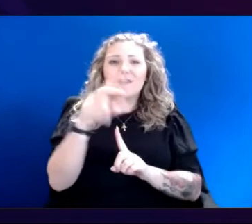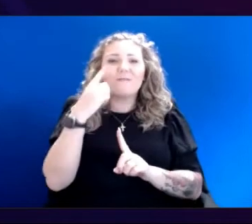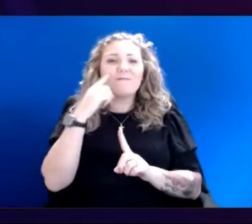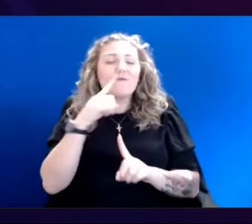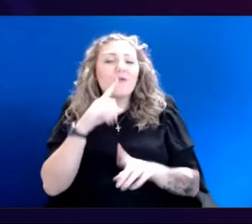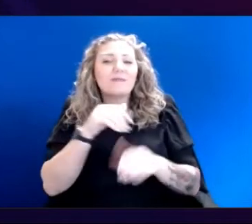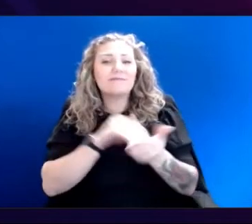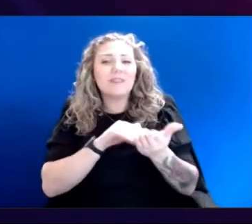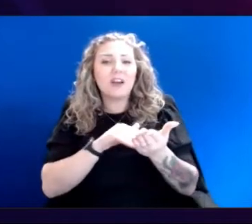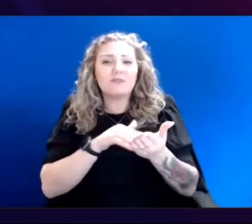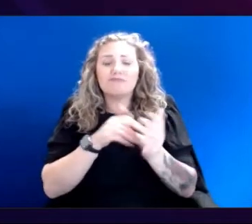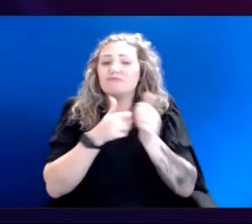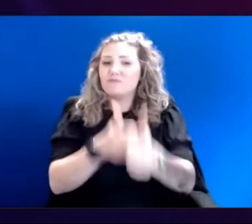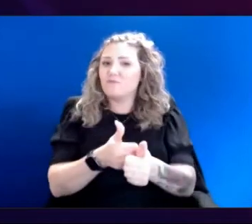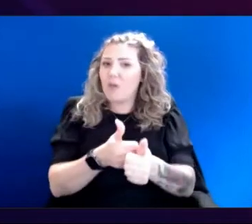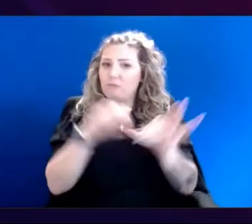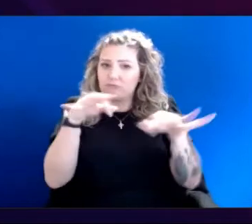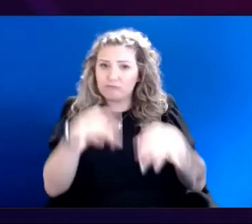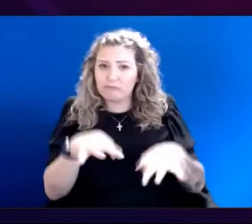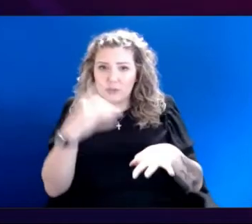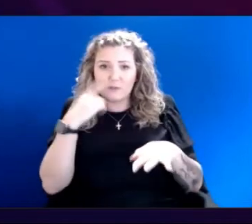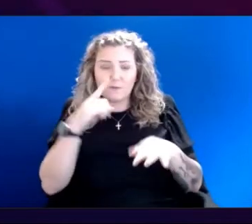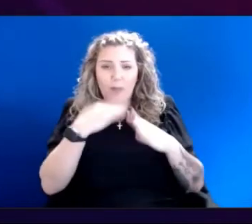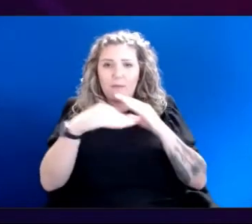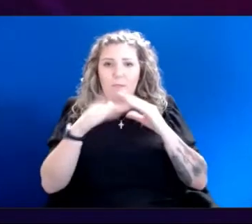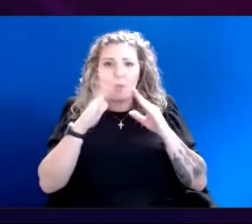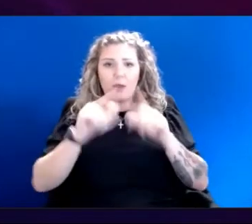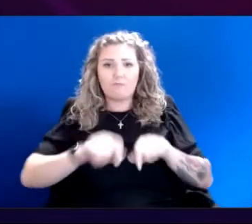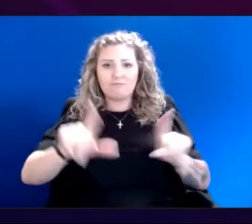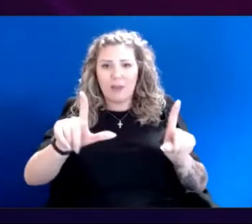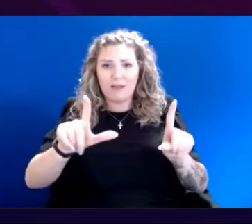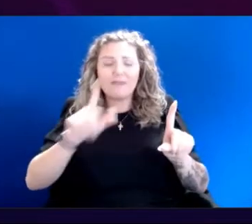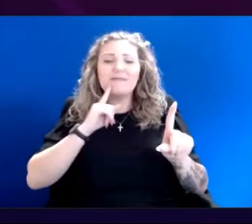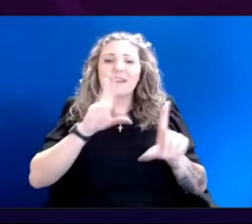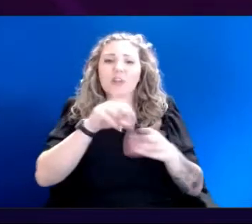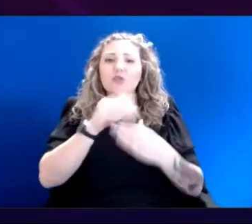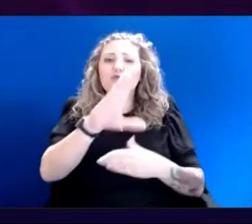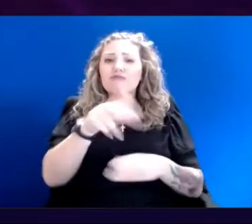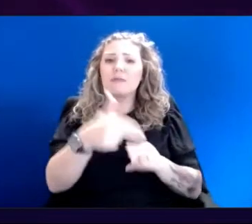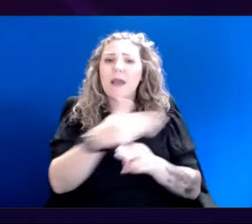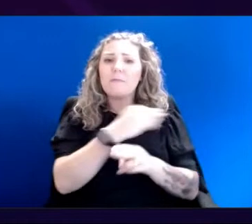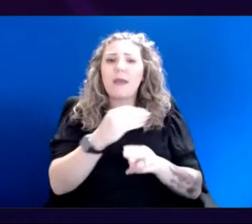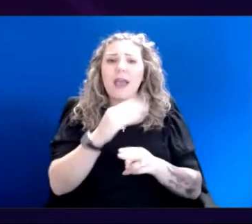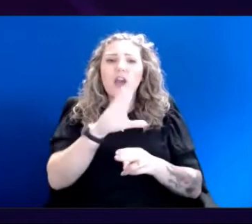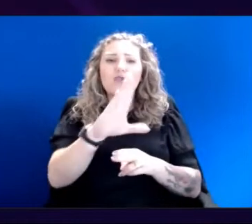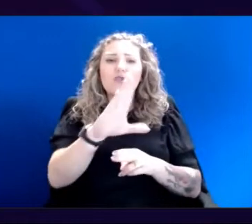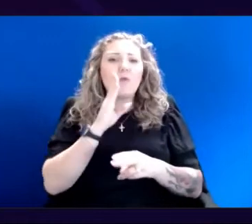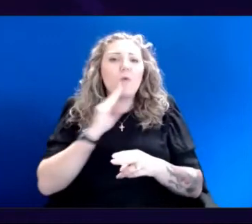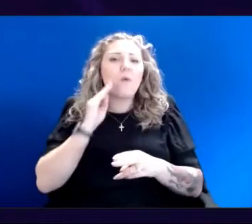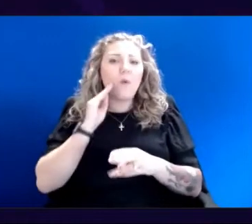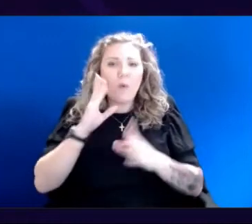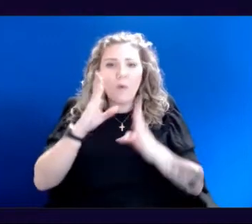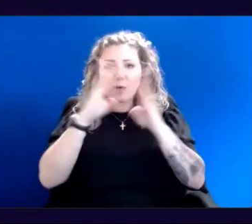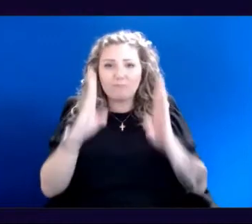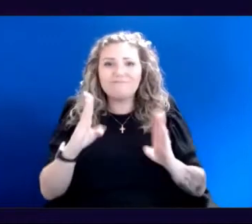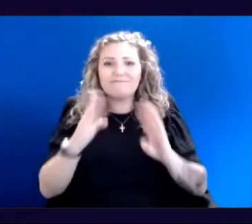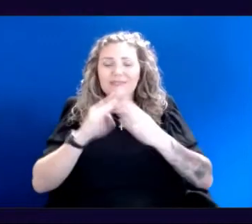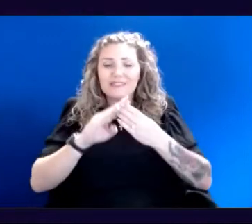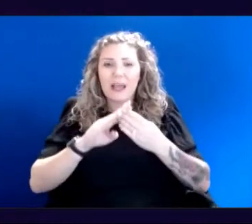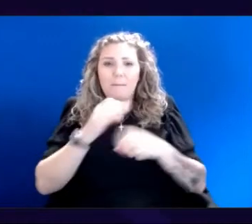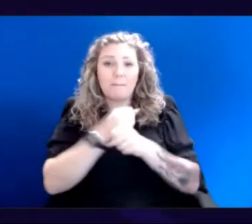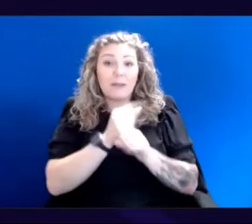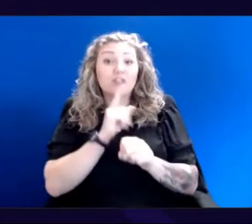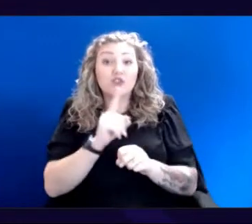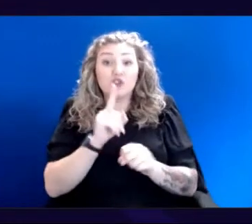instructions in the notes of the email that pop up. Be sure to include your name and your hometown, and make sure your video is no longer than 30